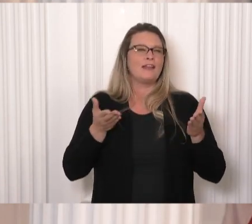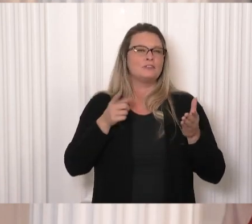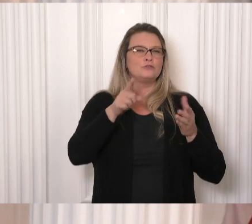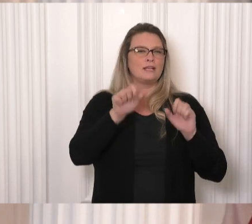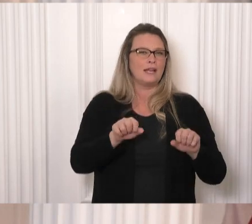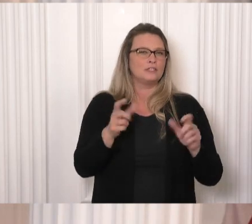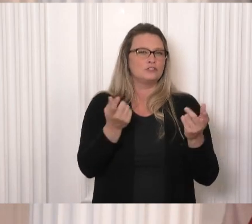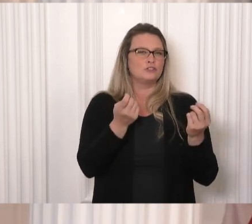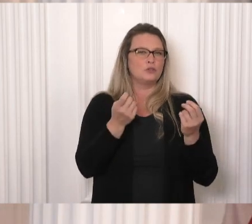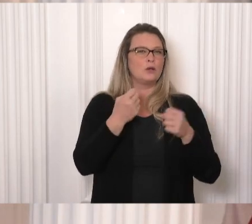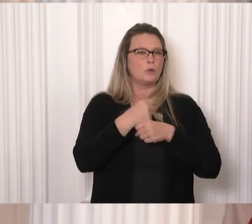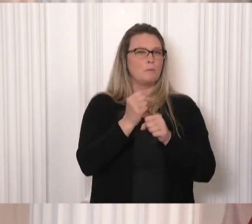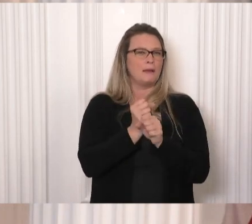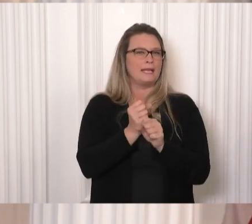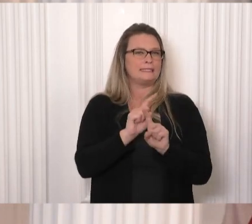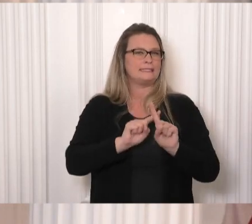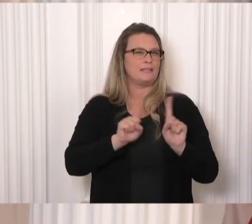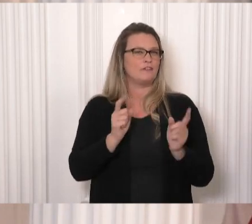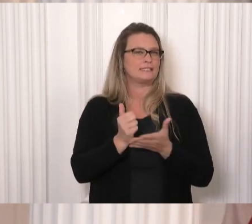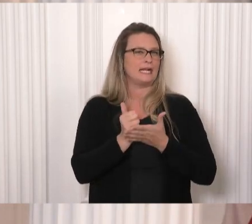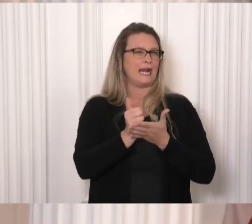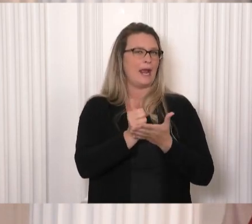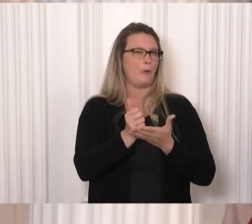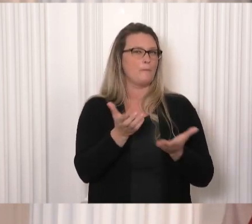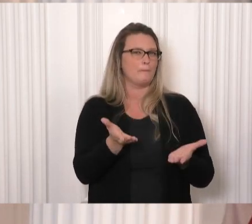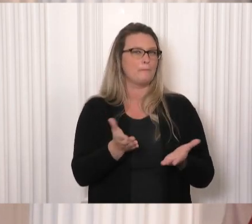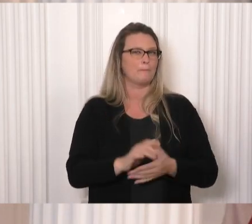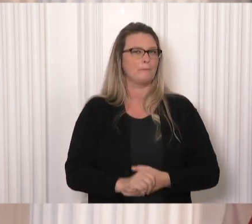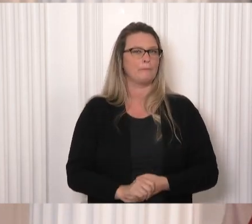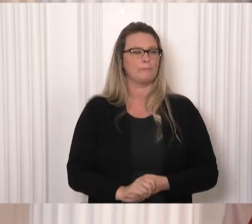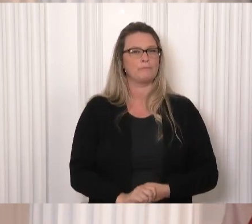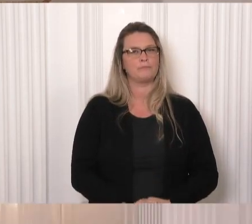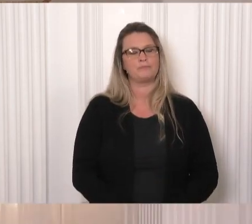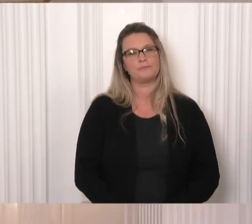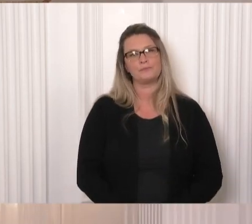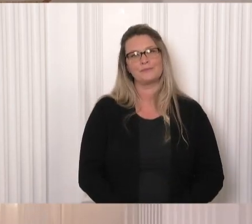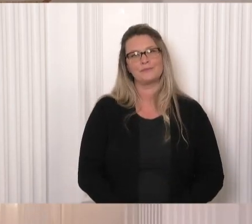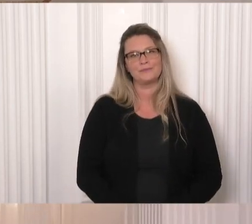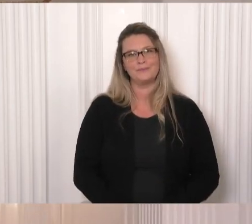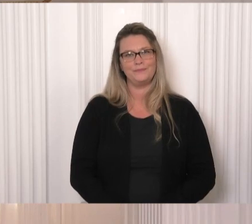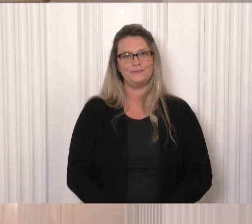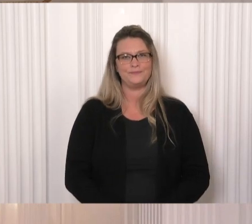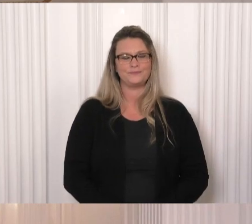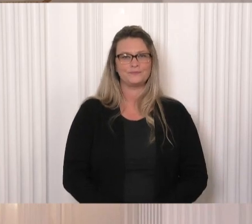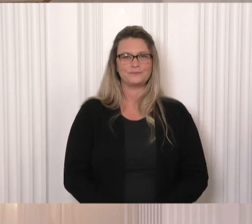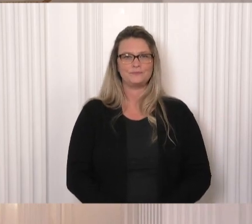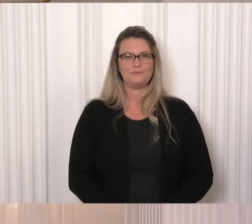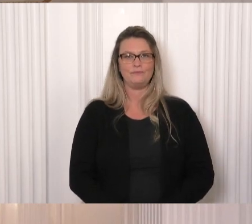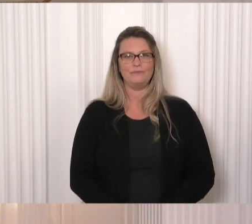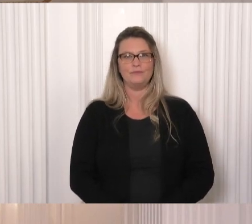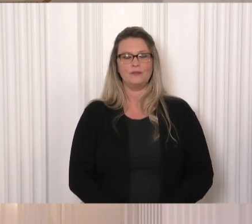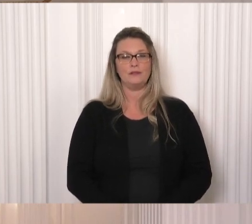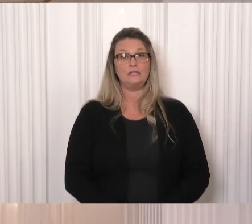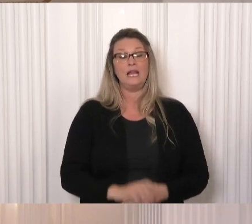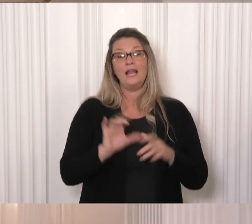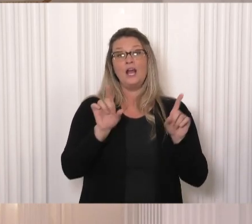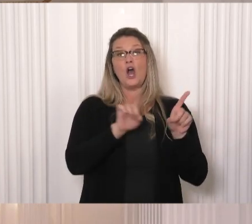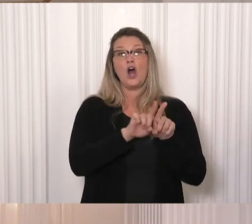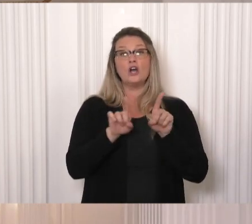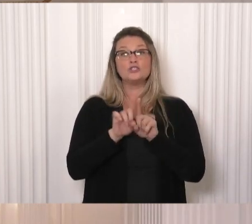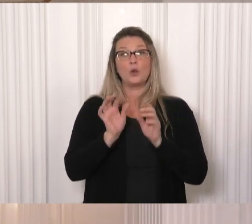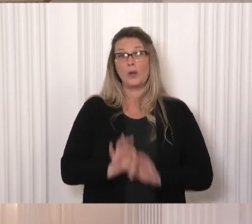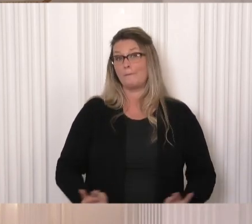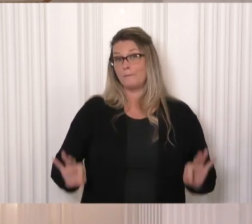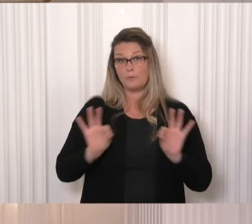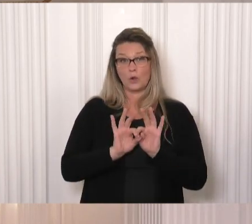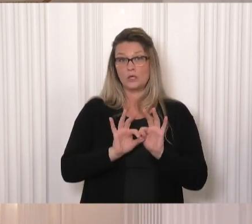really make a difference. I think that's the opportunity that we've got. Governor, if I could add one thing. So I think, Brad, important to also understand, too,